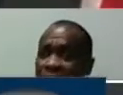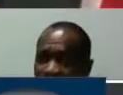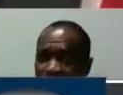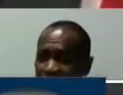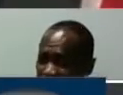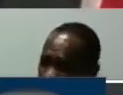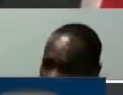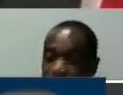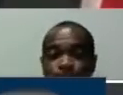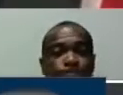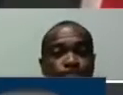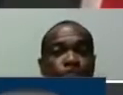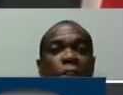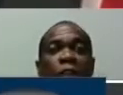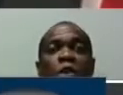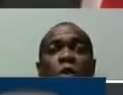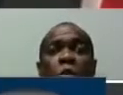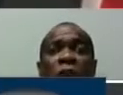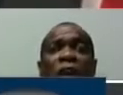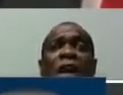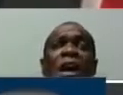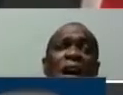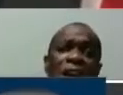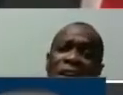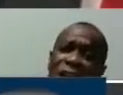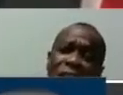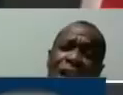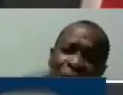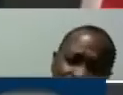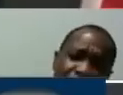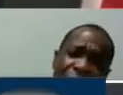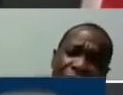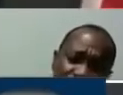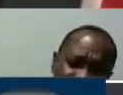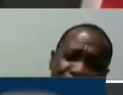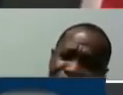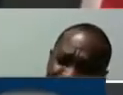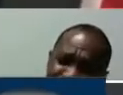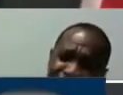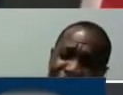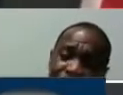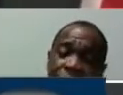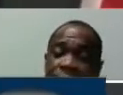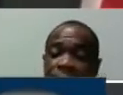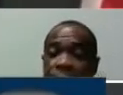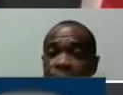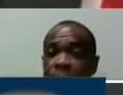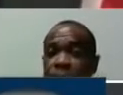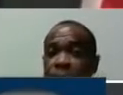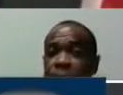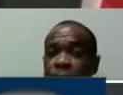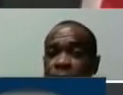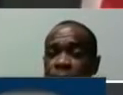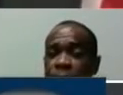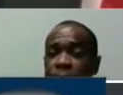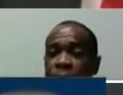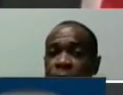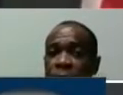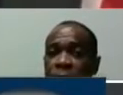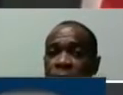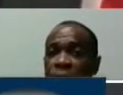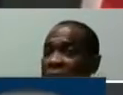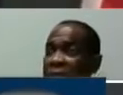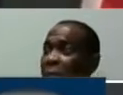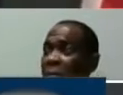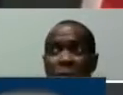while they are, in fact, in some instances, there are some people willing to give up the job because the nature of the job is now so stressful